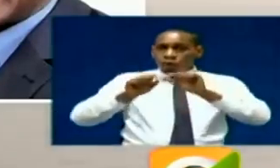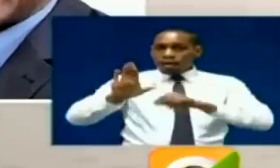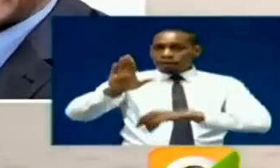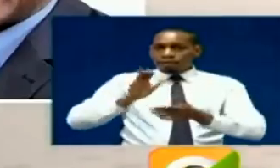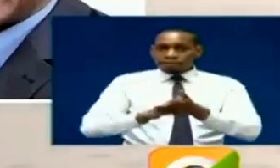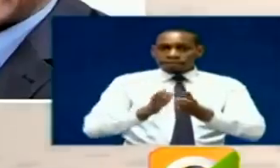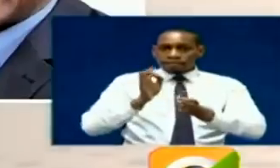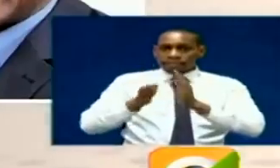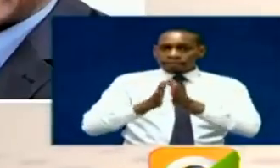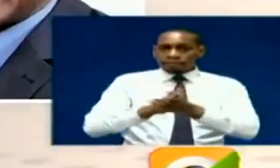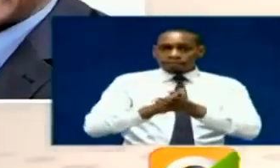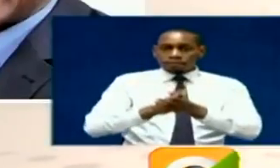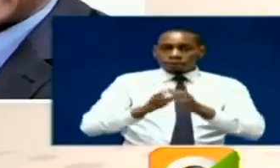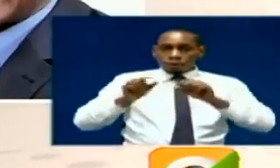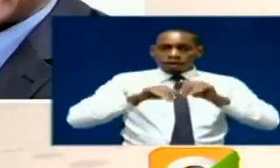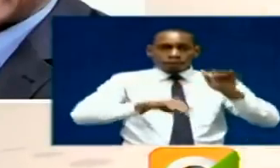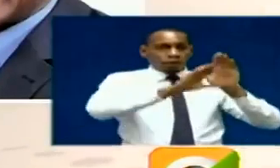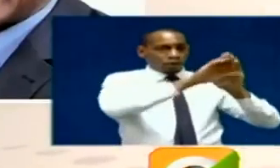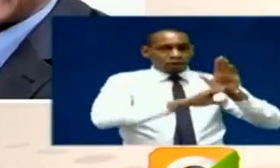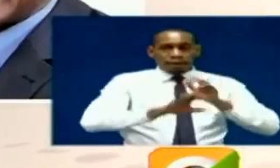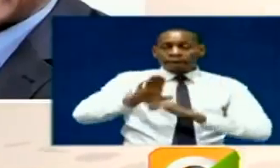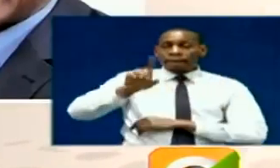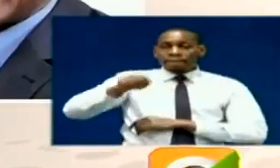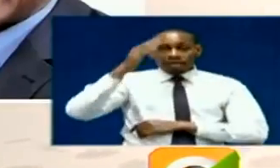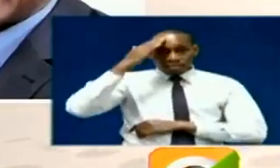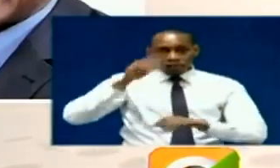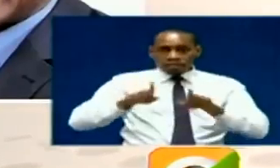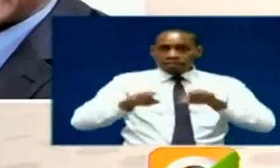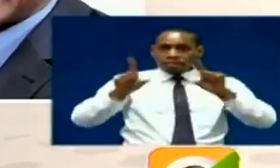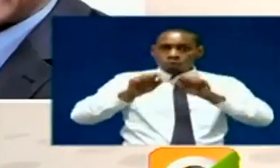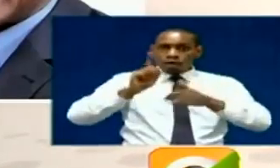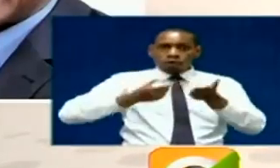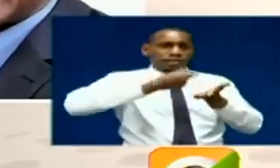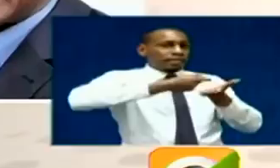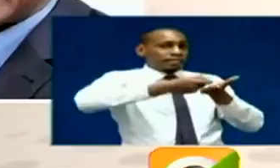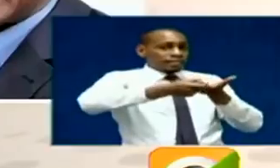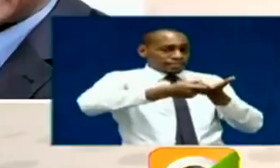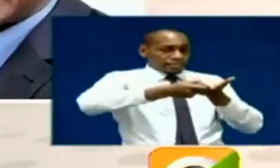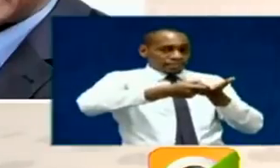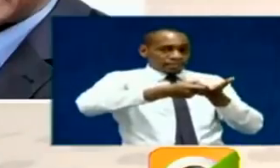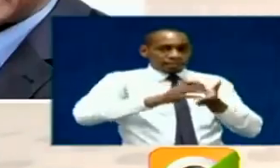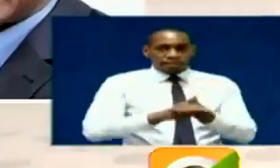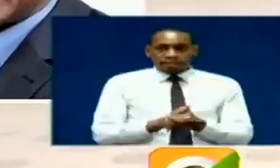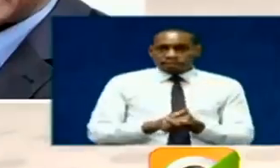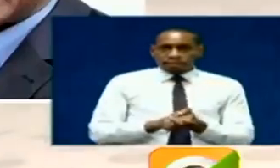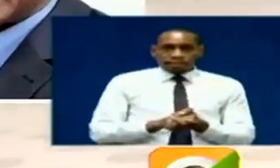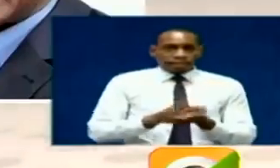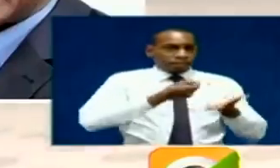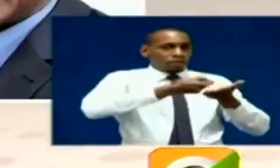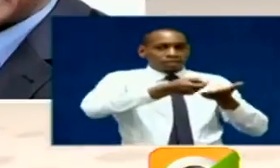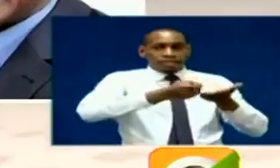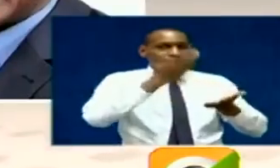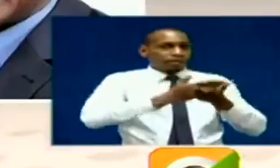is the one which is subordinate to the Constitution, and they ought to know that. They talk about signature verification. No, the Constitution doesn't talk about